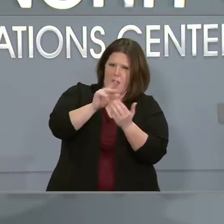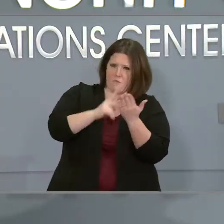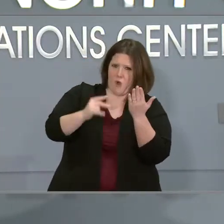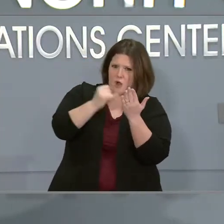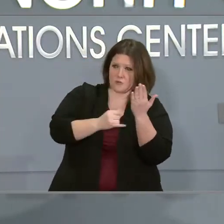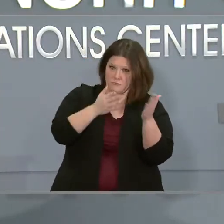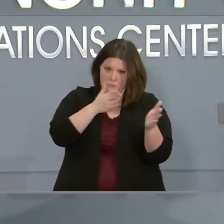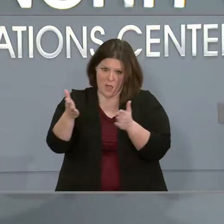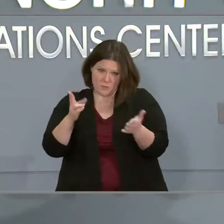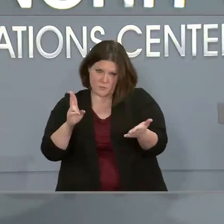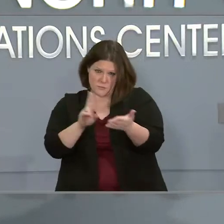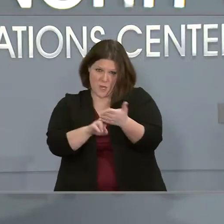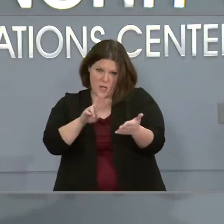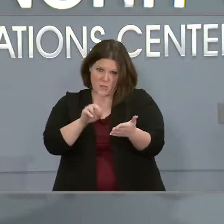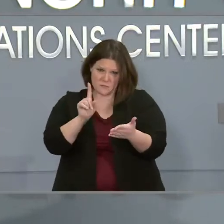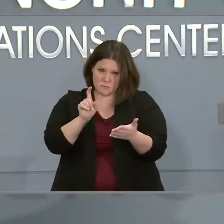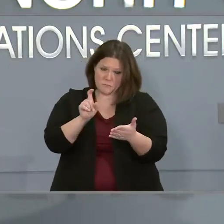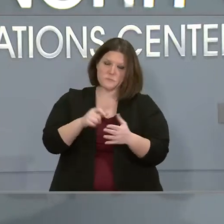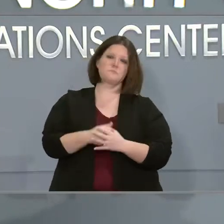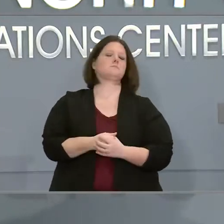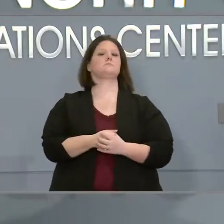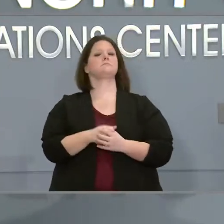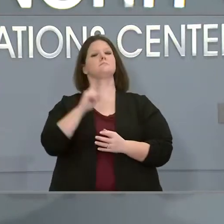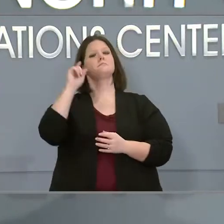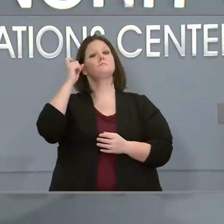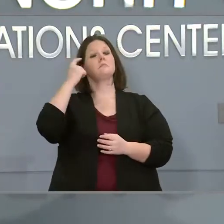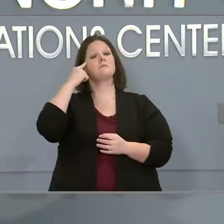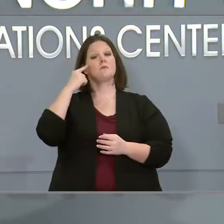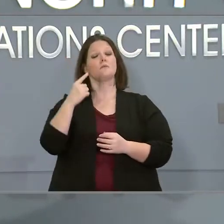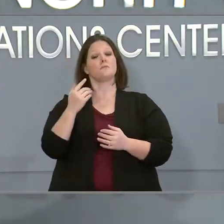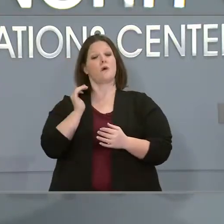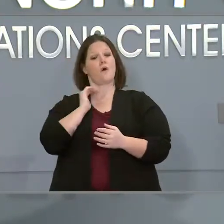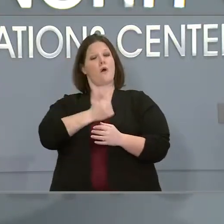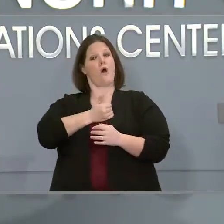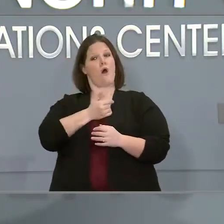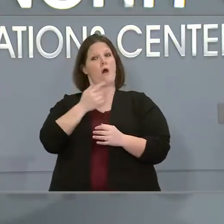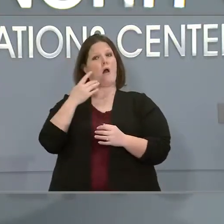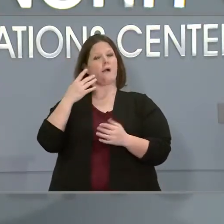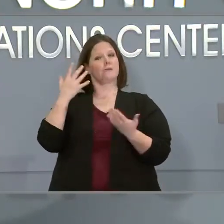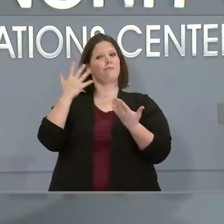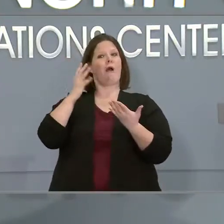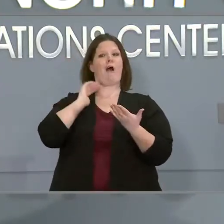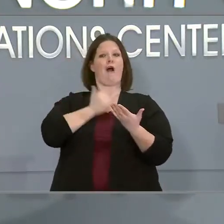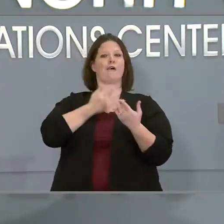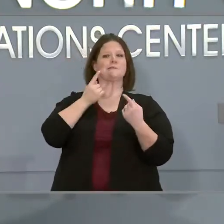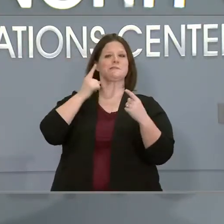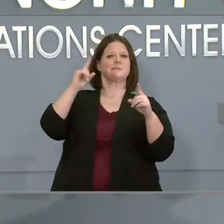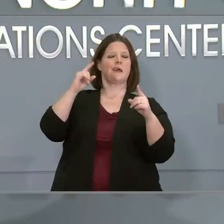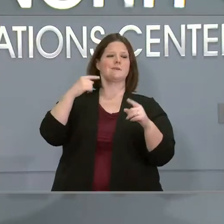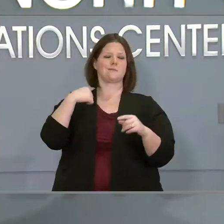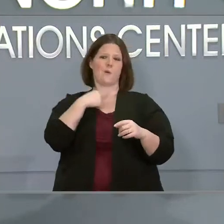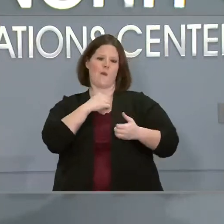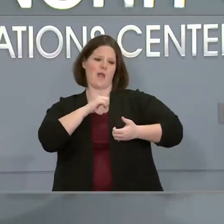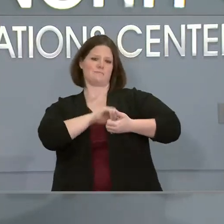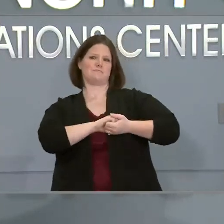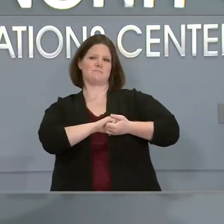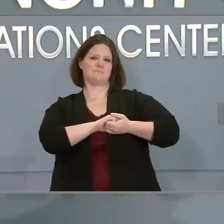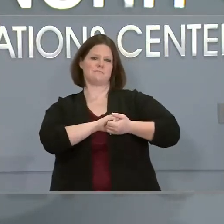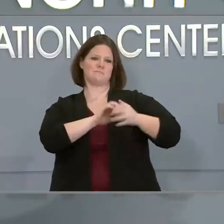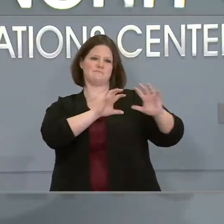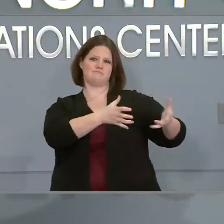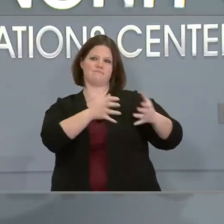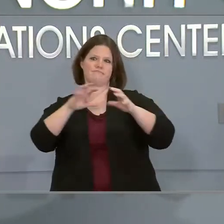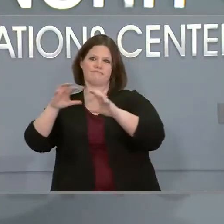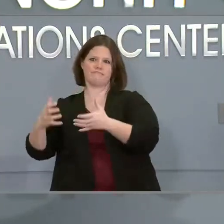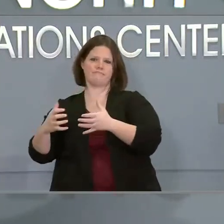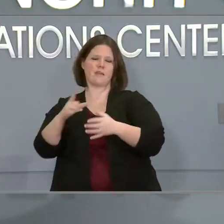One of the successes that we've had has been working closely with the General Assembly leadership of both parties